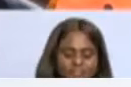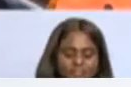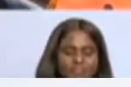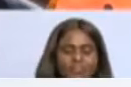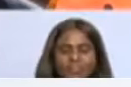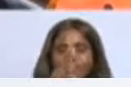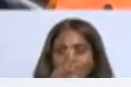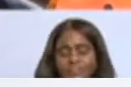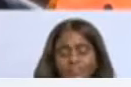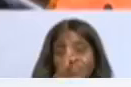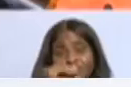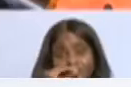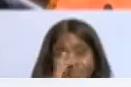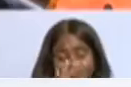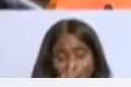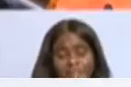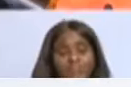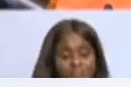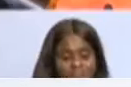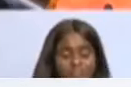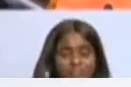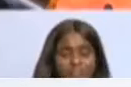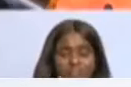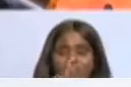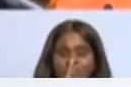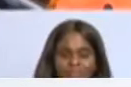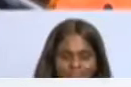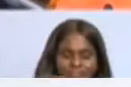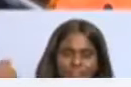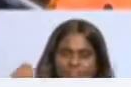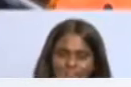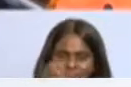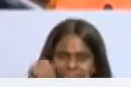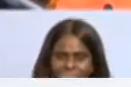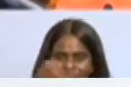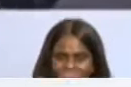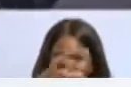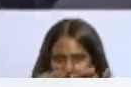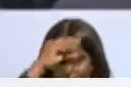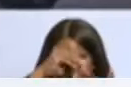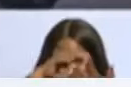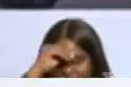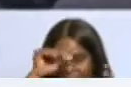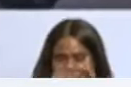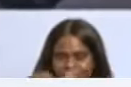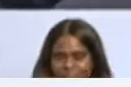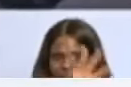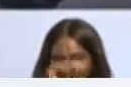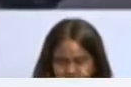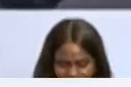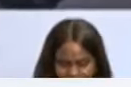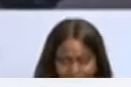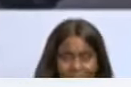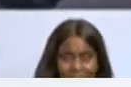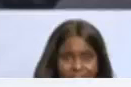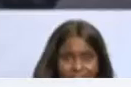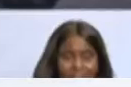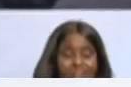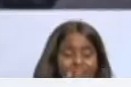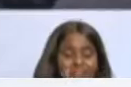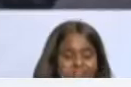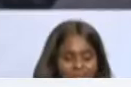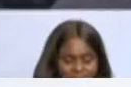Madam Speaker, as champion of the foundational learning in Africa, this fellow speaking here is champion